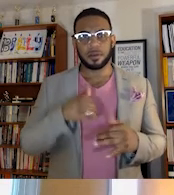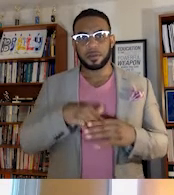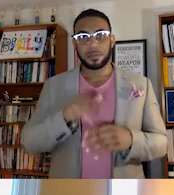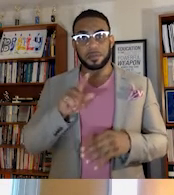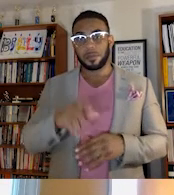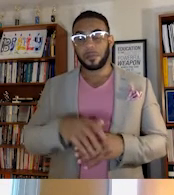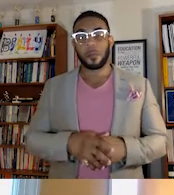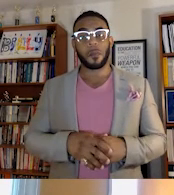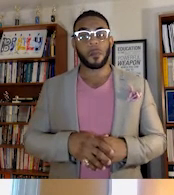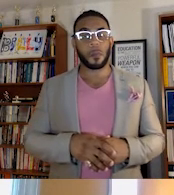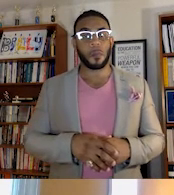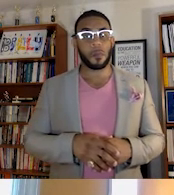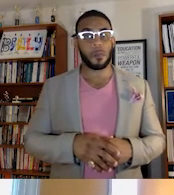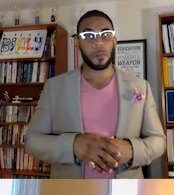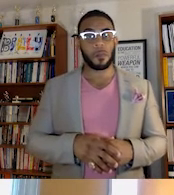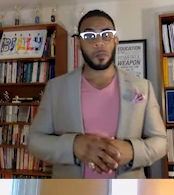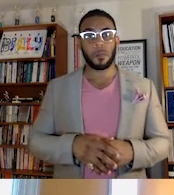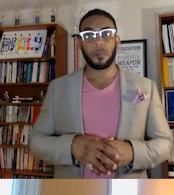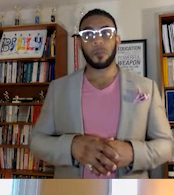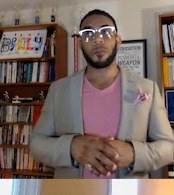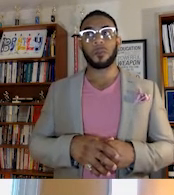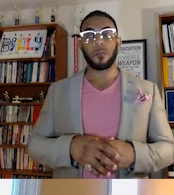in?